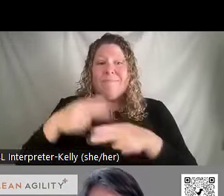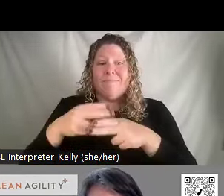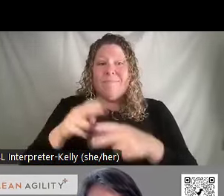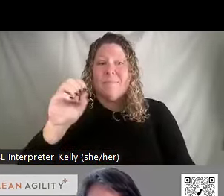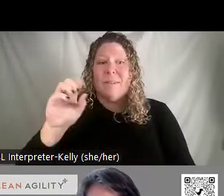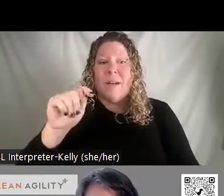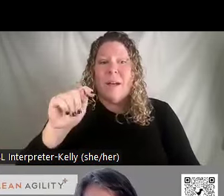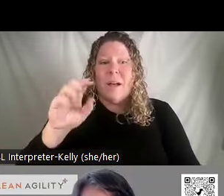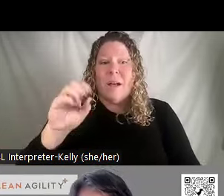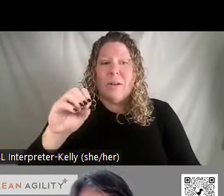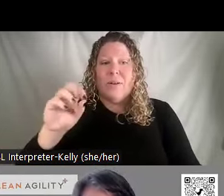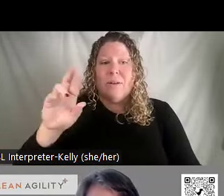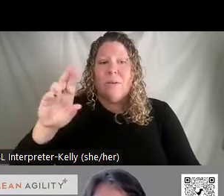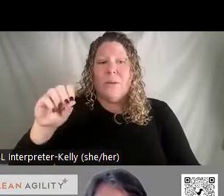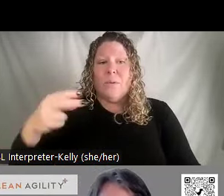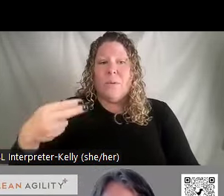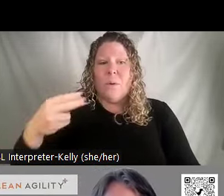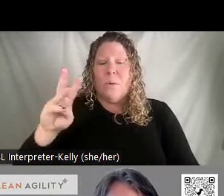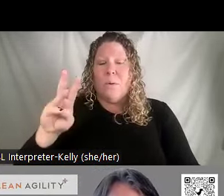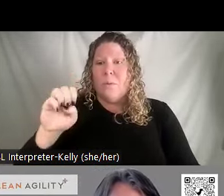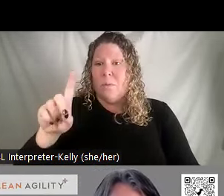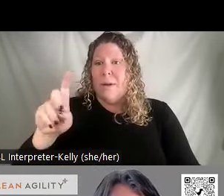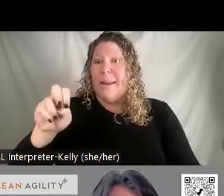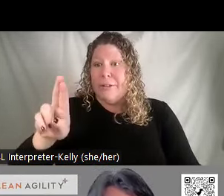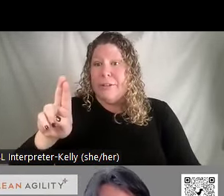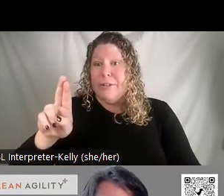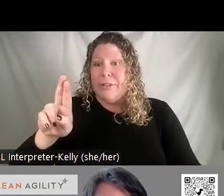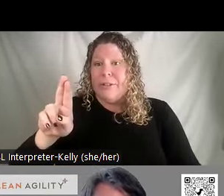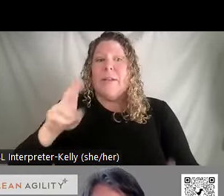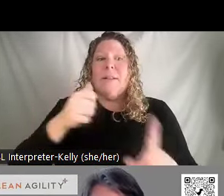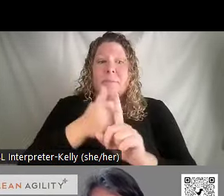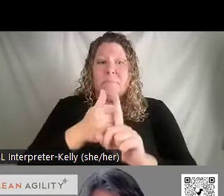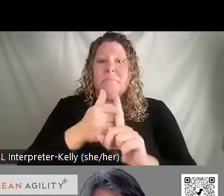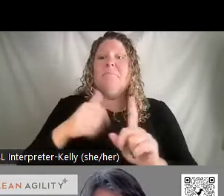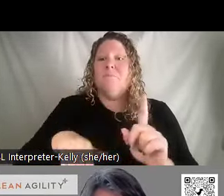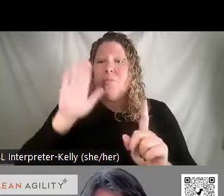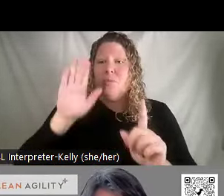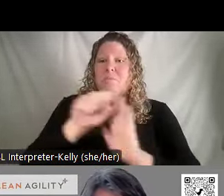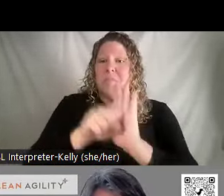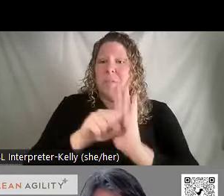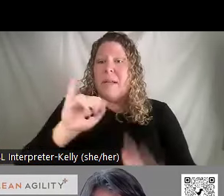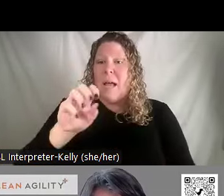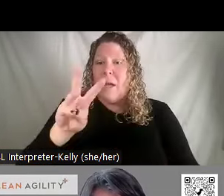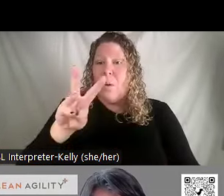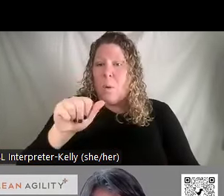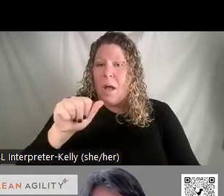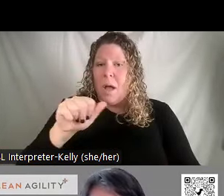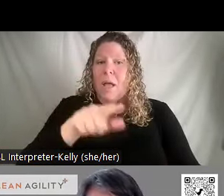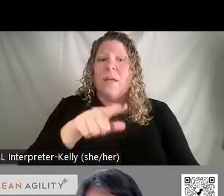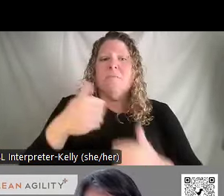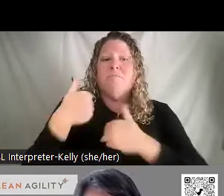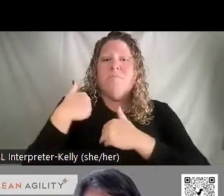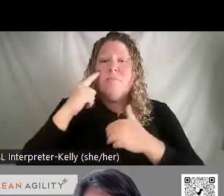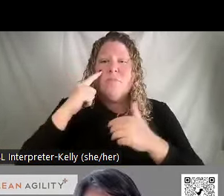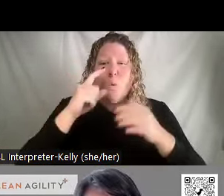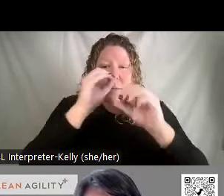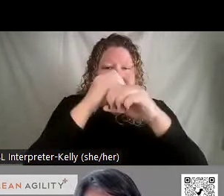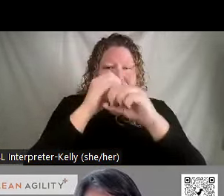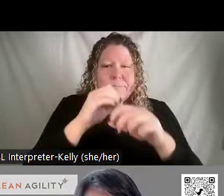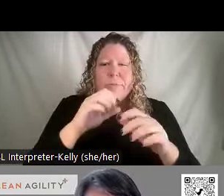Rohwedder. Otto Rohwedder was an Iowan, a jeweler, and he invented this machine. Does anybody recognize